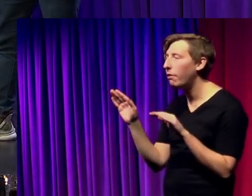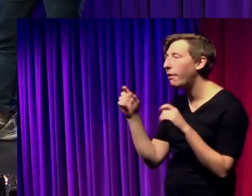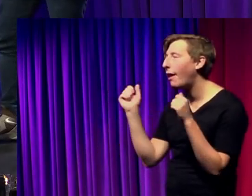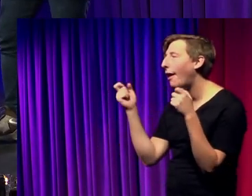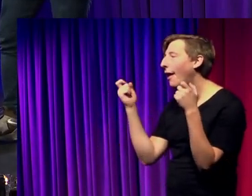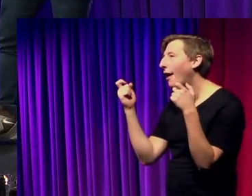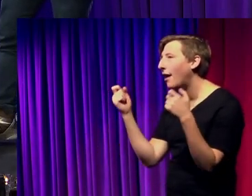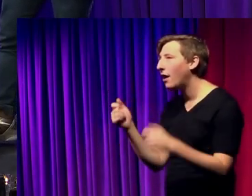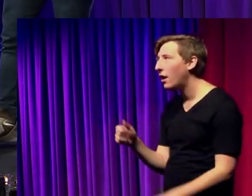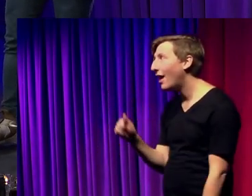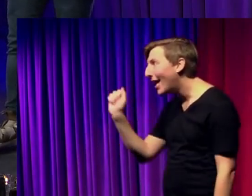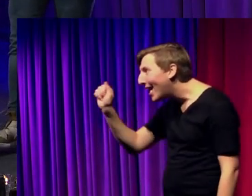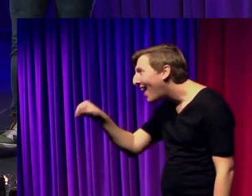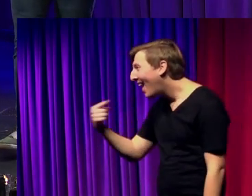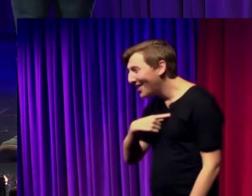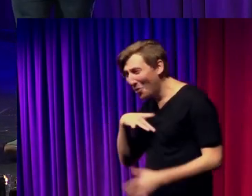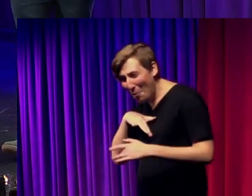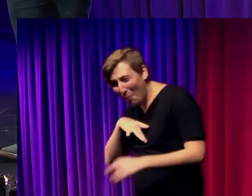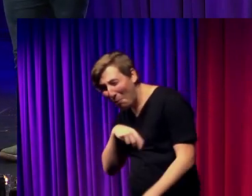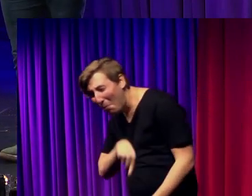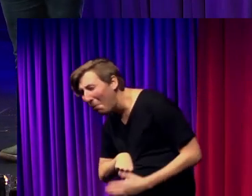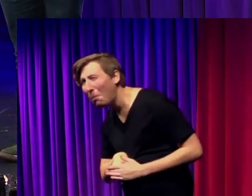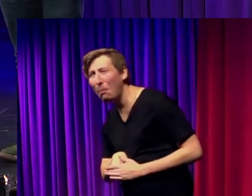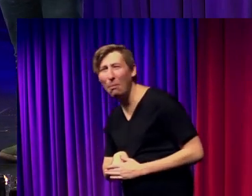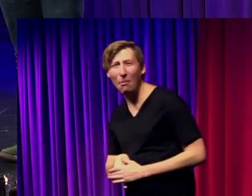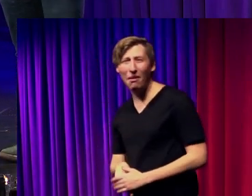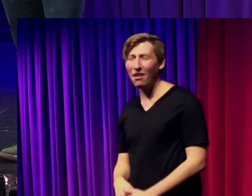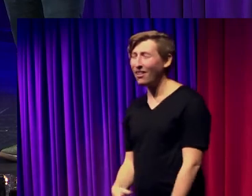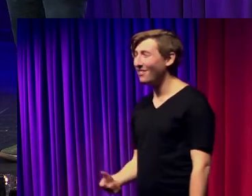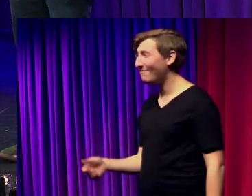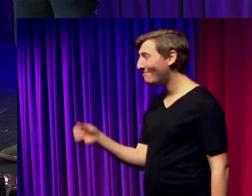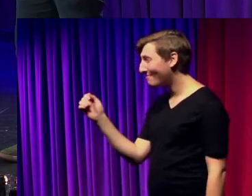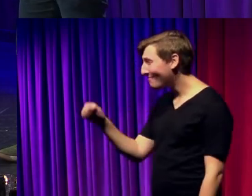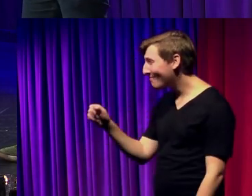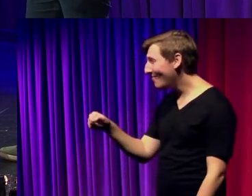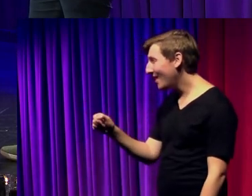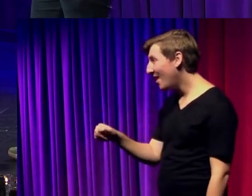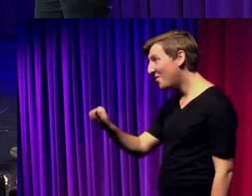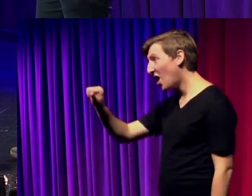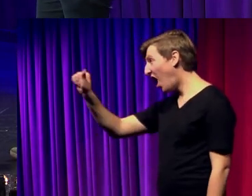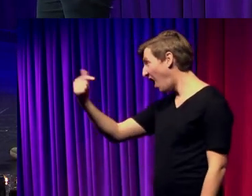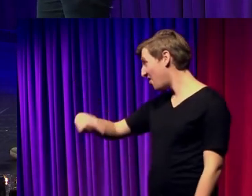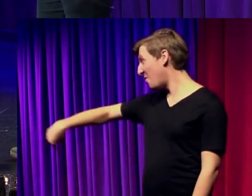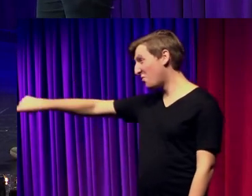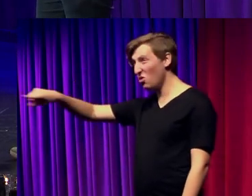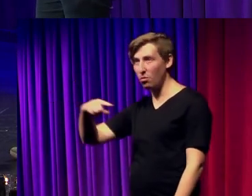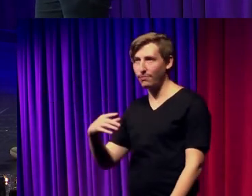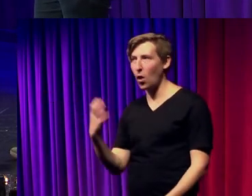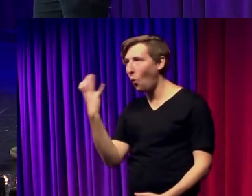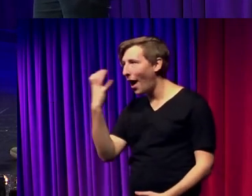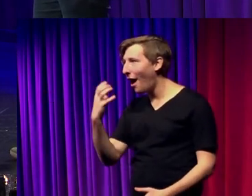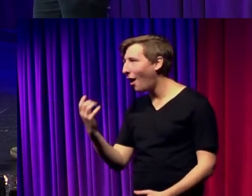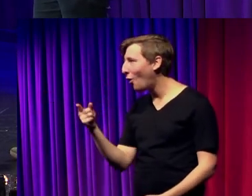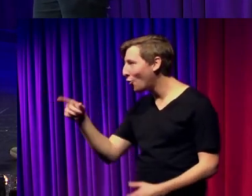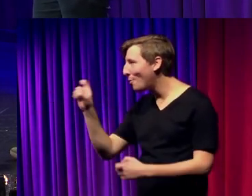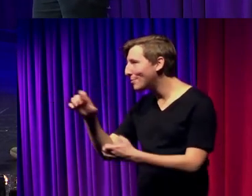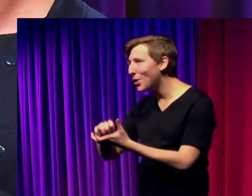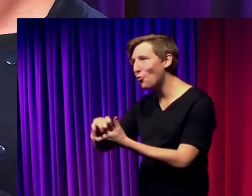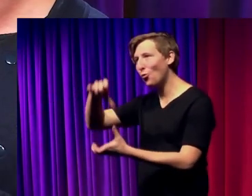It's super depressing. It is depressing, and I assume the rest of you are just super rich, and that's fine.